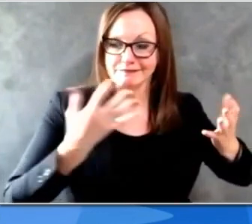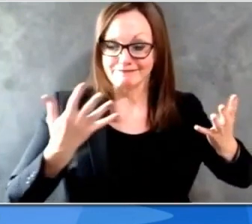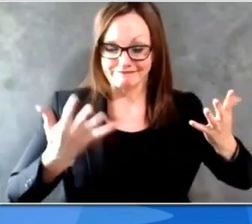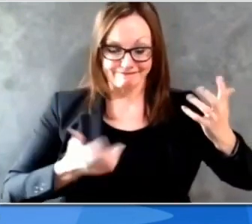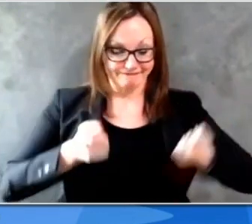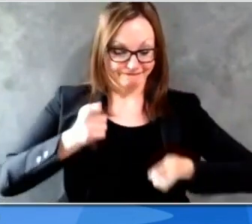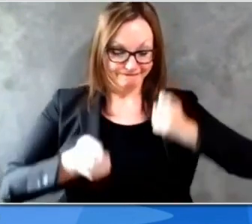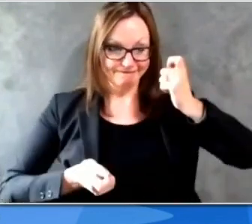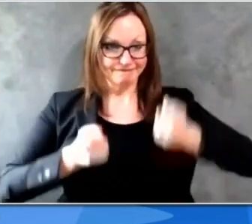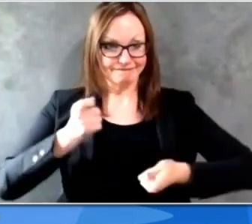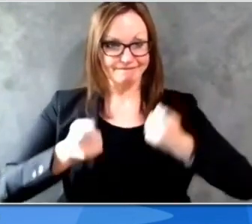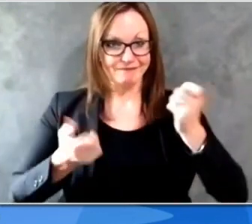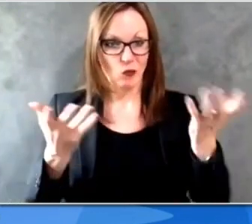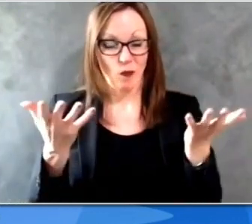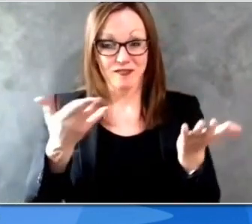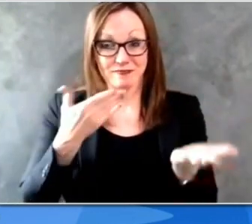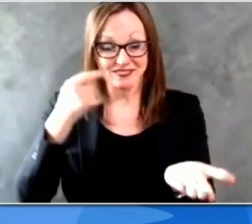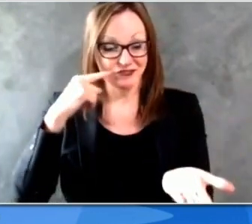or Danny?